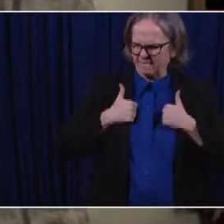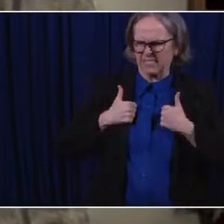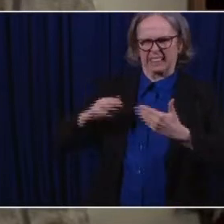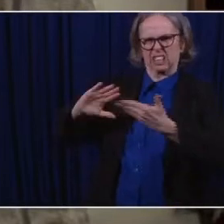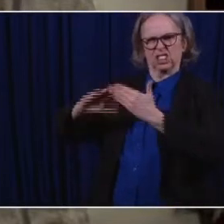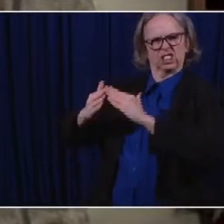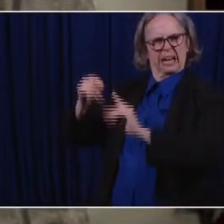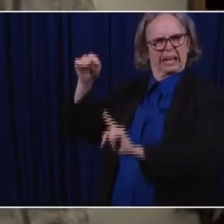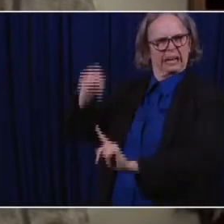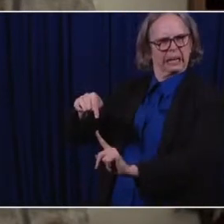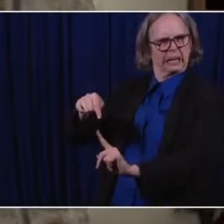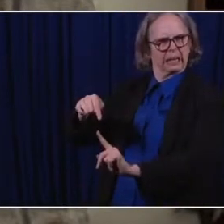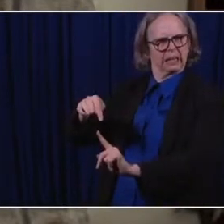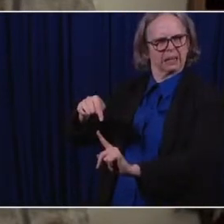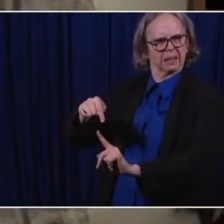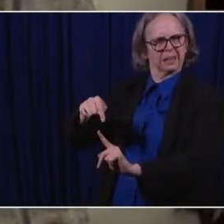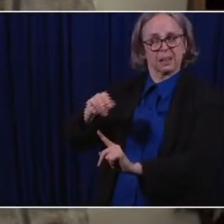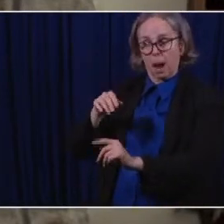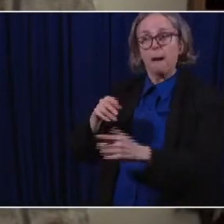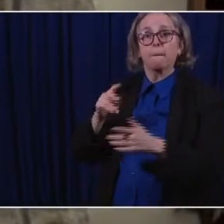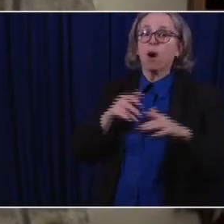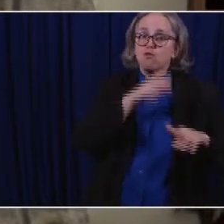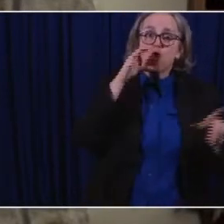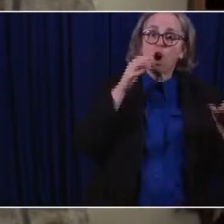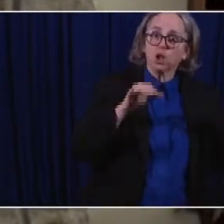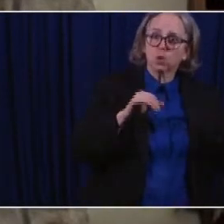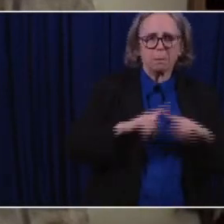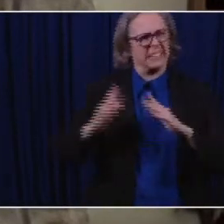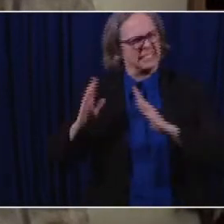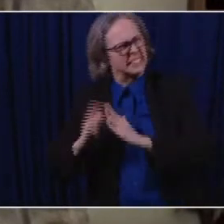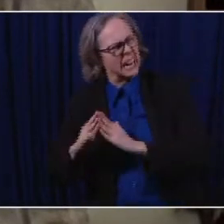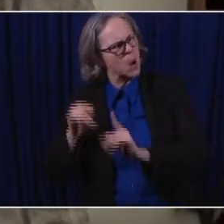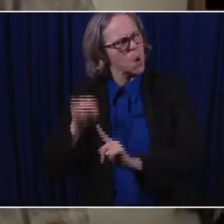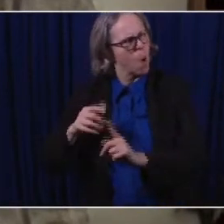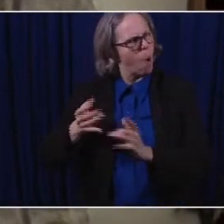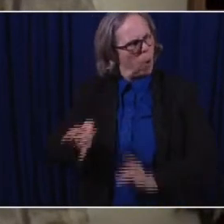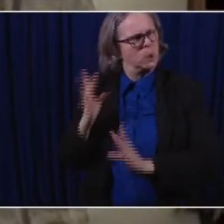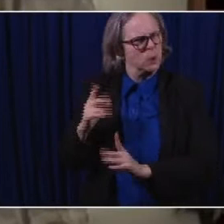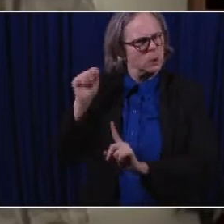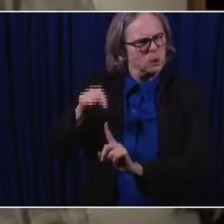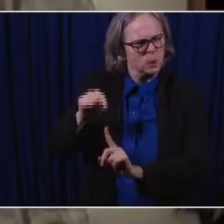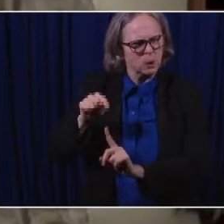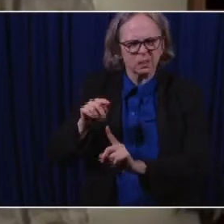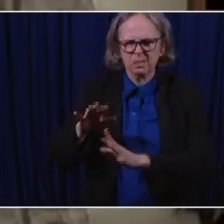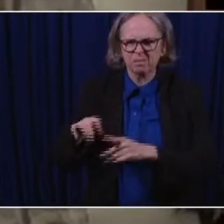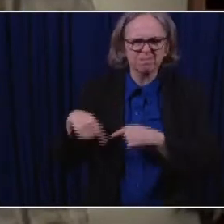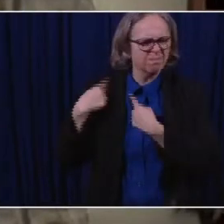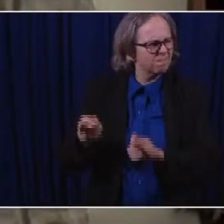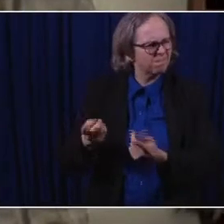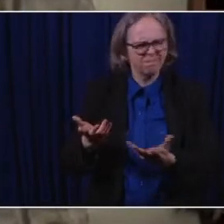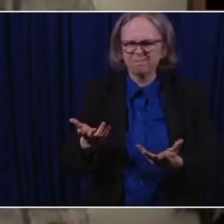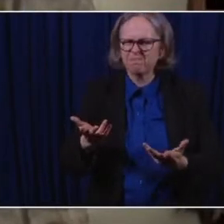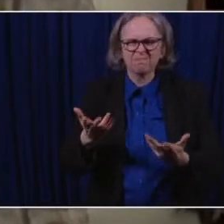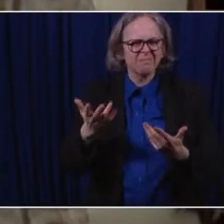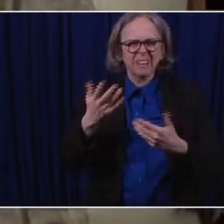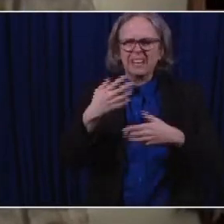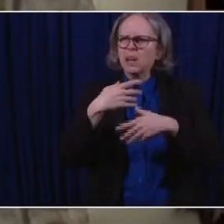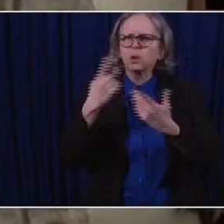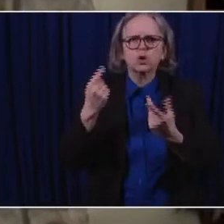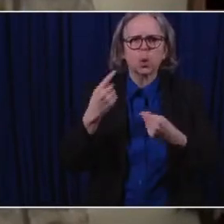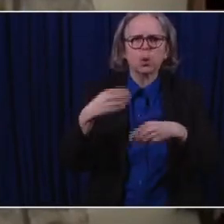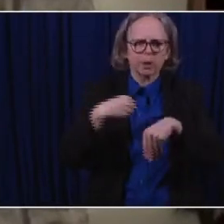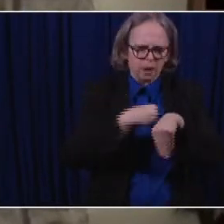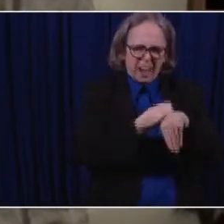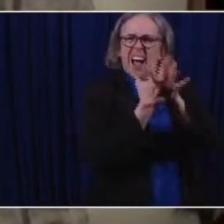exclusively, but these are the schools that have been out the most. And we left it up to the schools to do it,